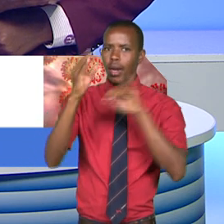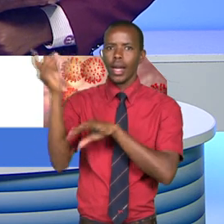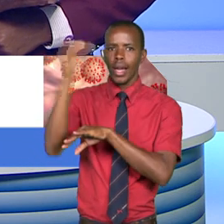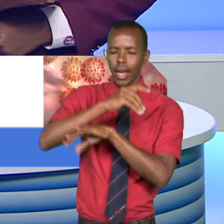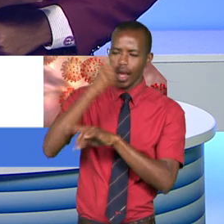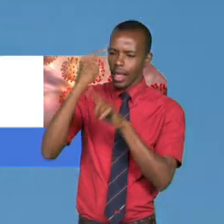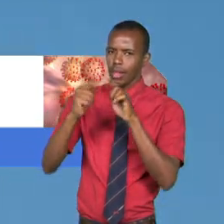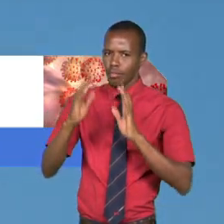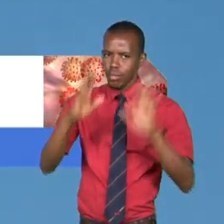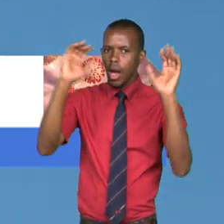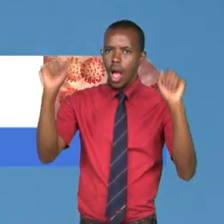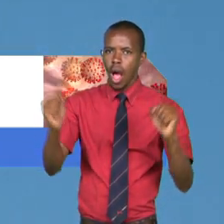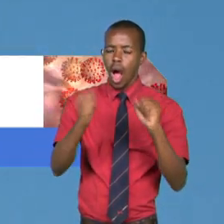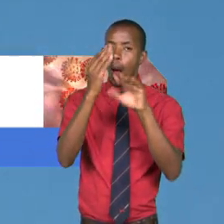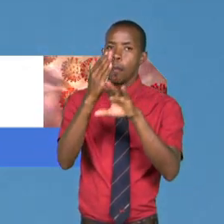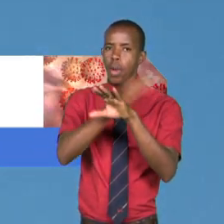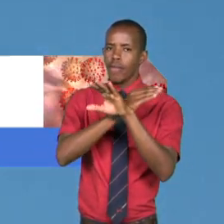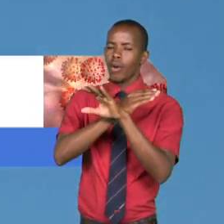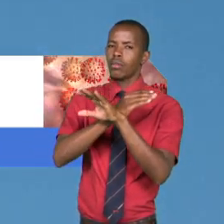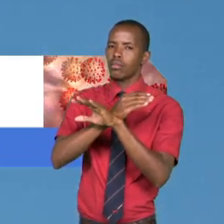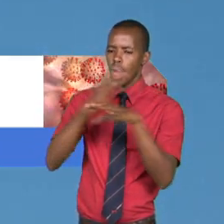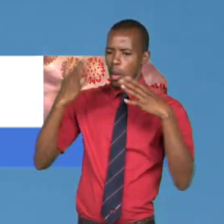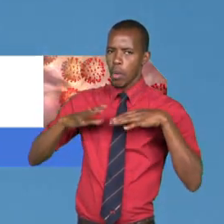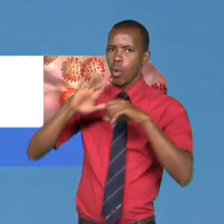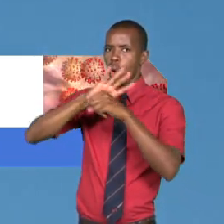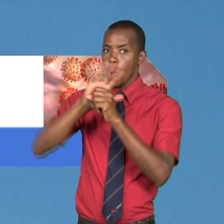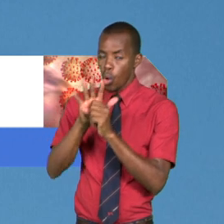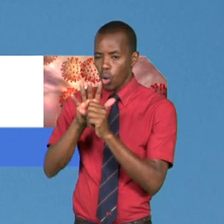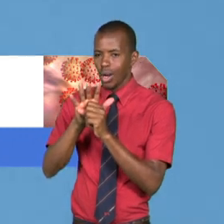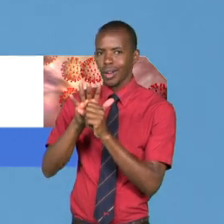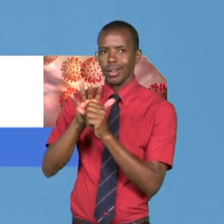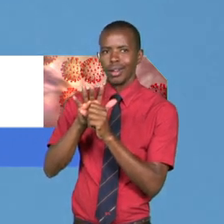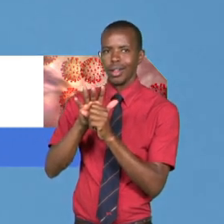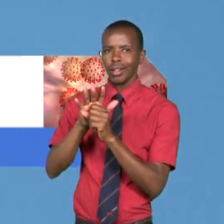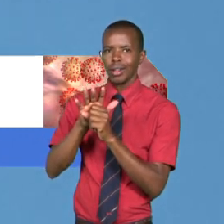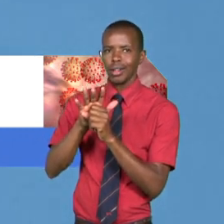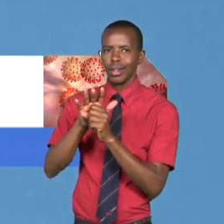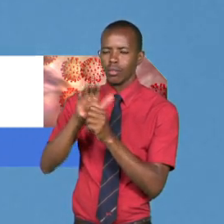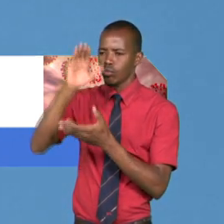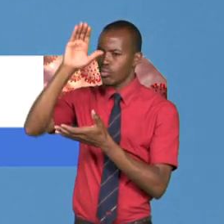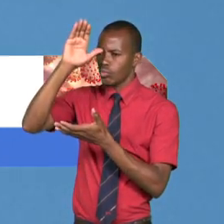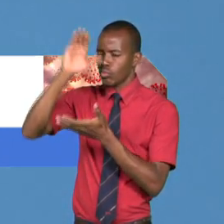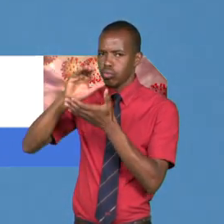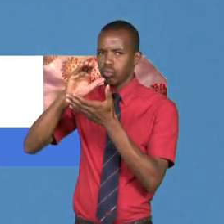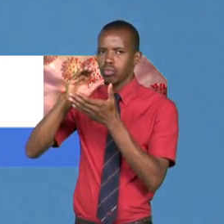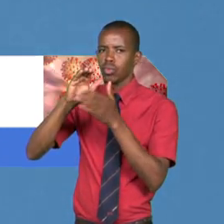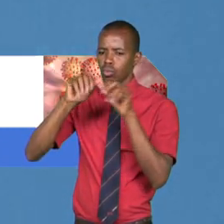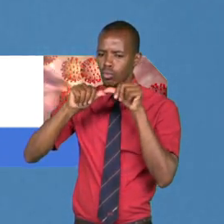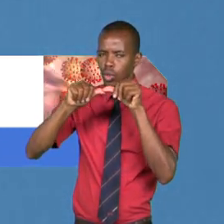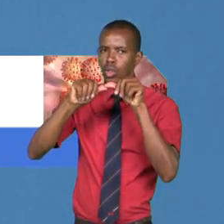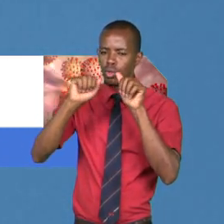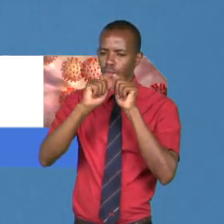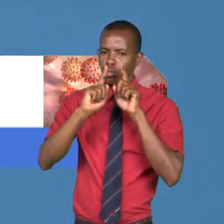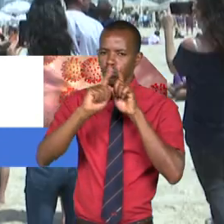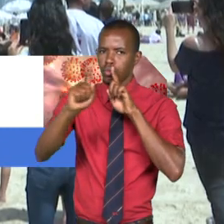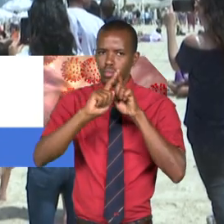ceremony once again takes place before a live audience as COVID warns, though at a reduced size to maintain distancing. Most